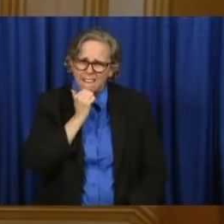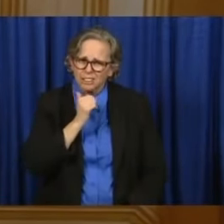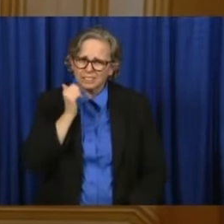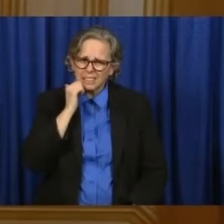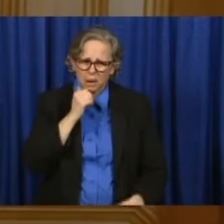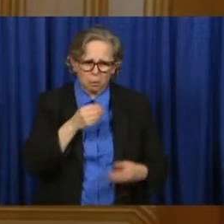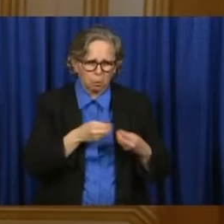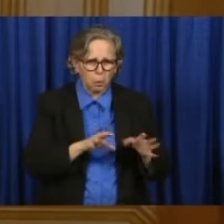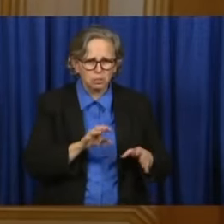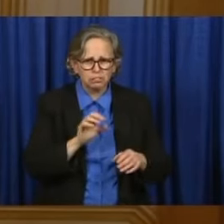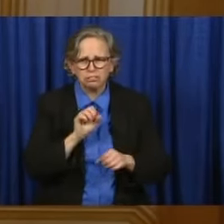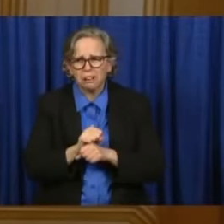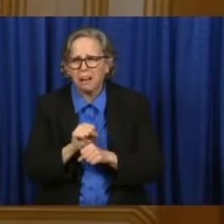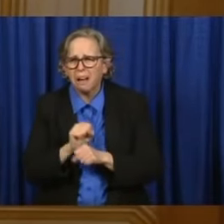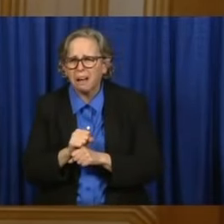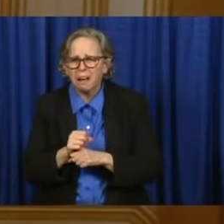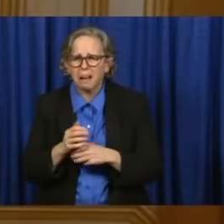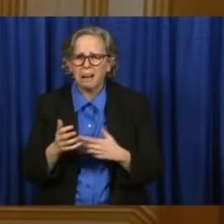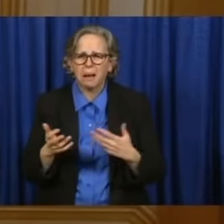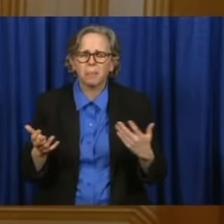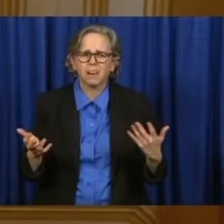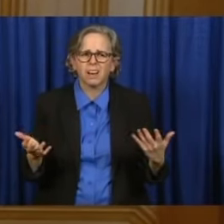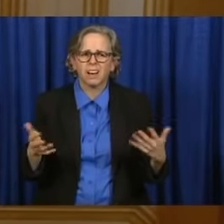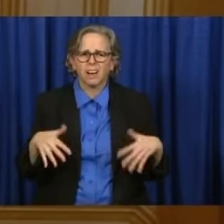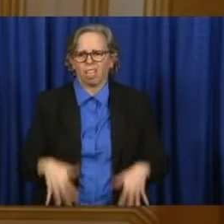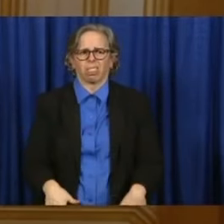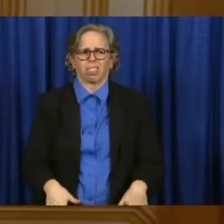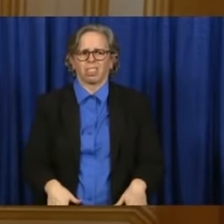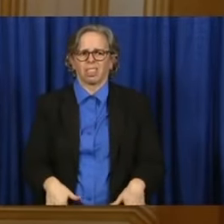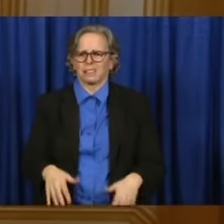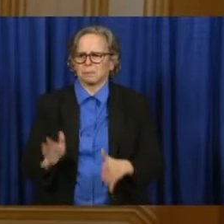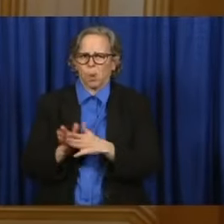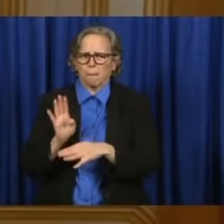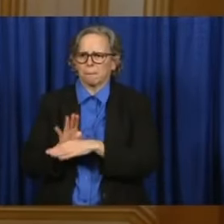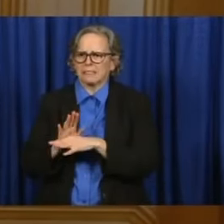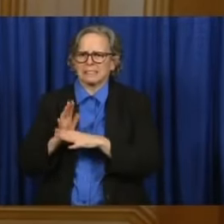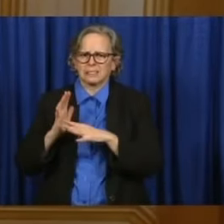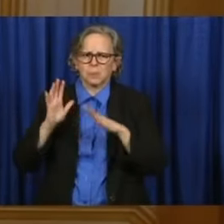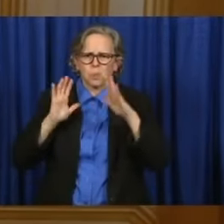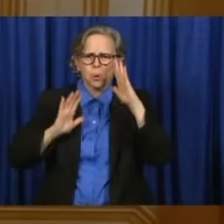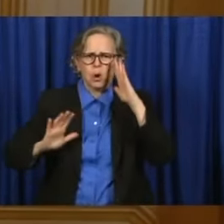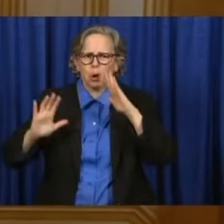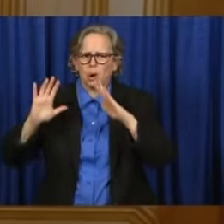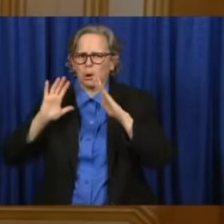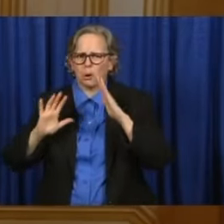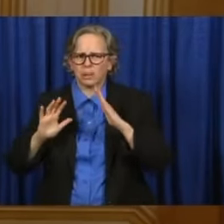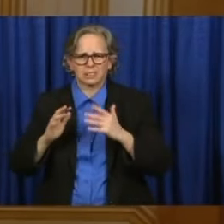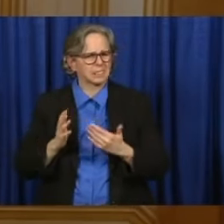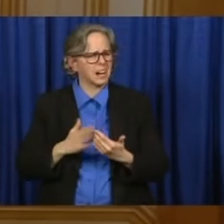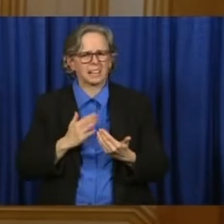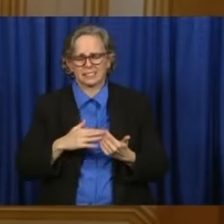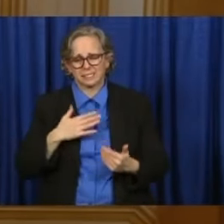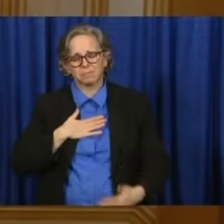who have a small business and are worried about that small business. But the action we're taking